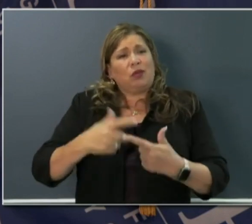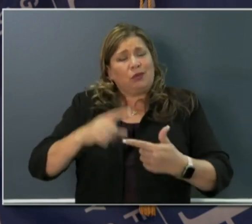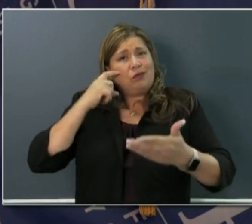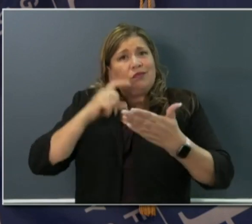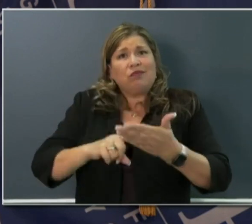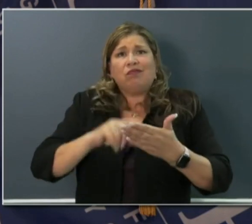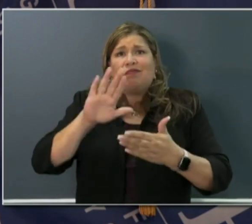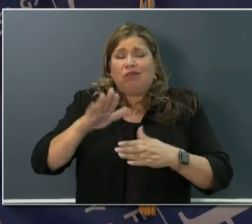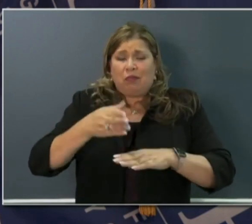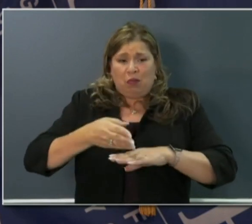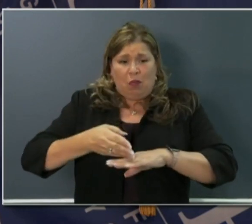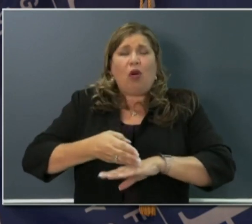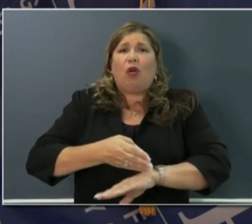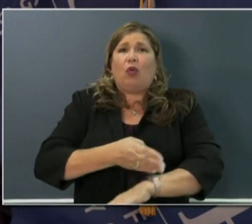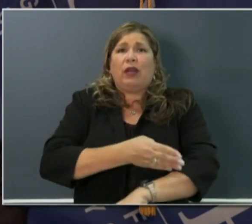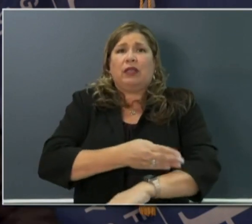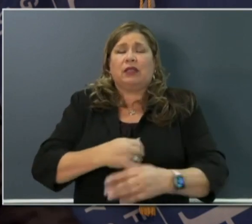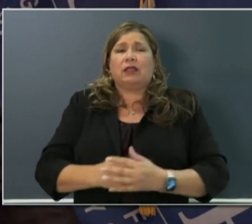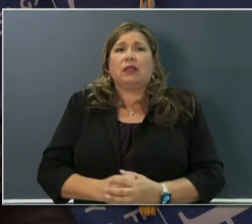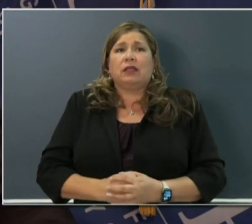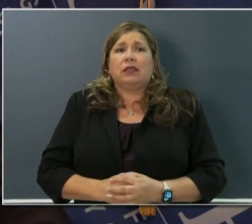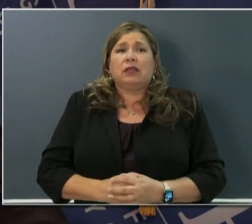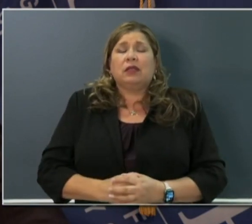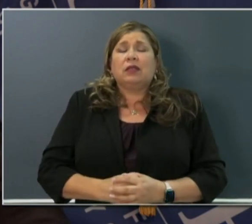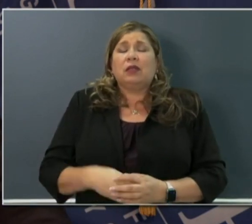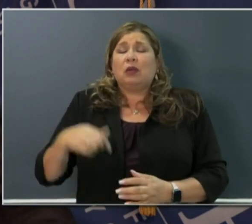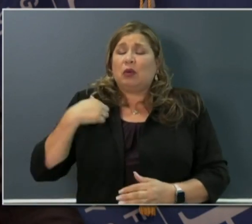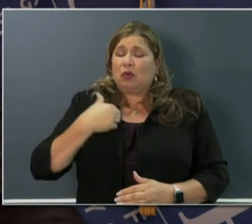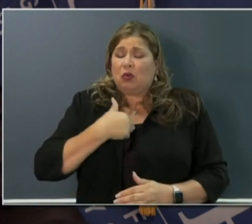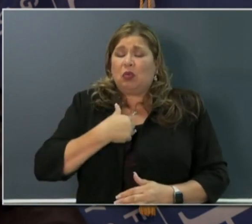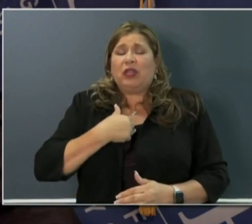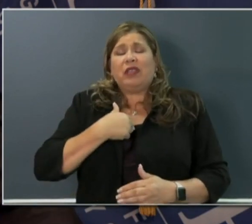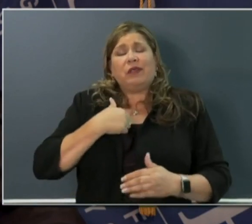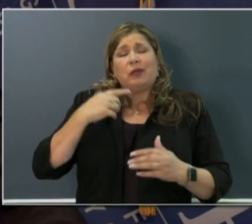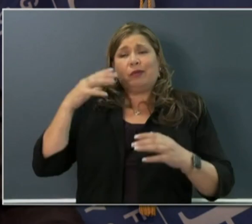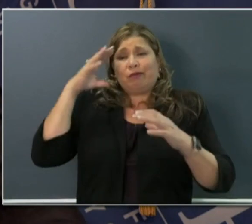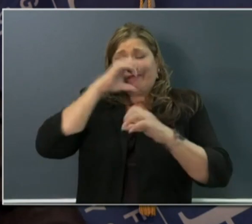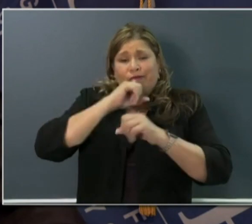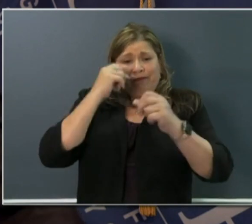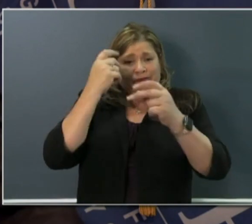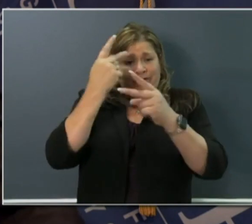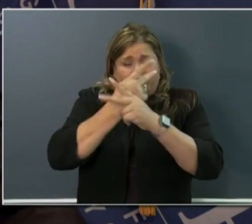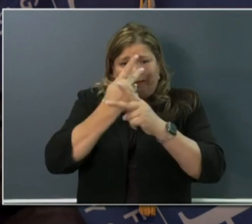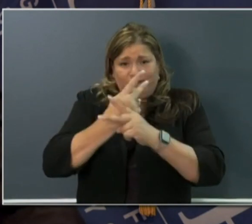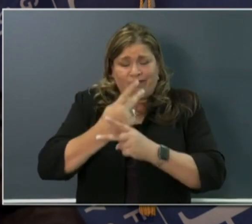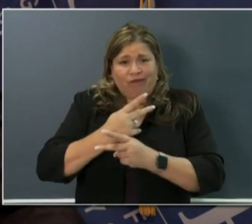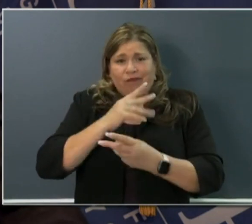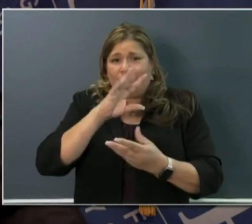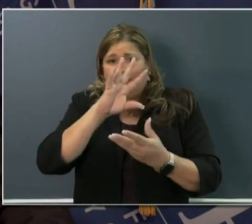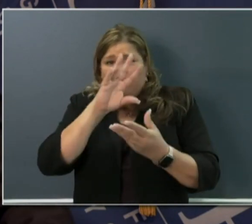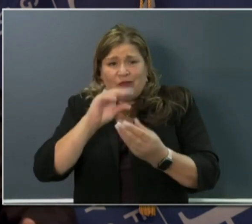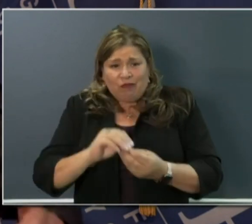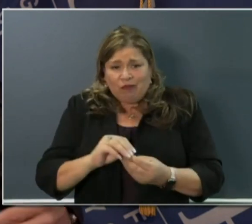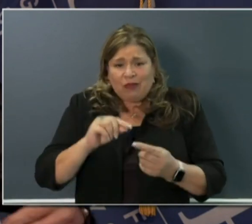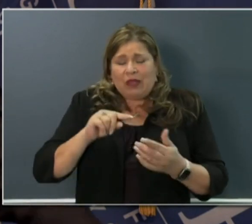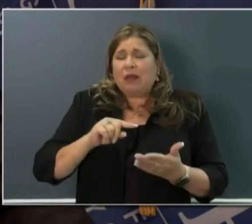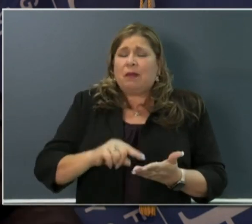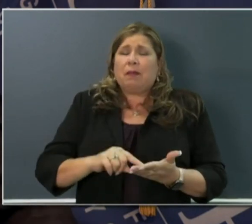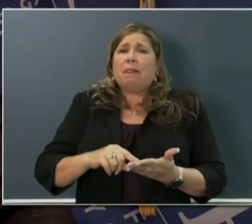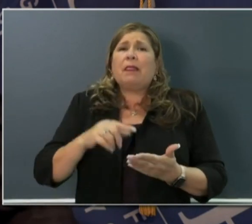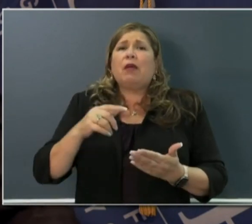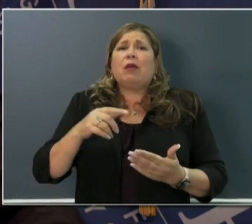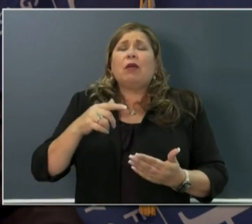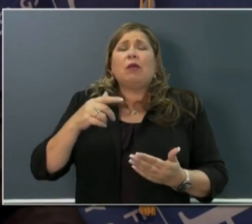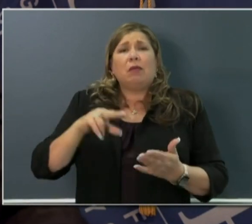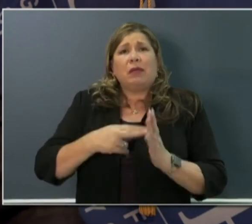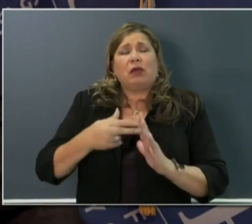California, by our back of the envelope estimate, as we process more of the details of the stimulus bill, will be the beneficiary